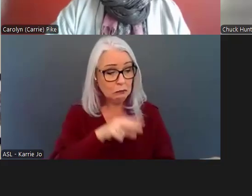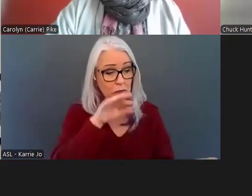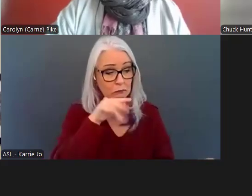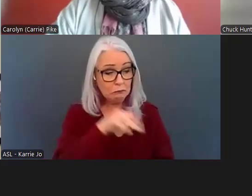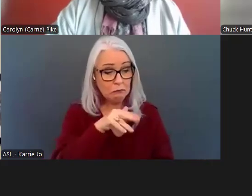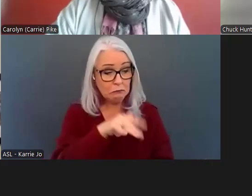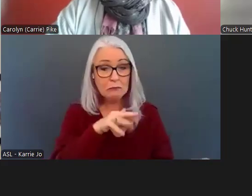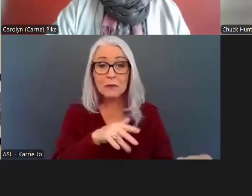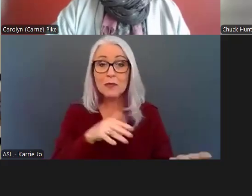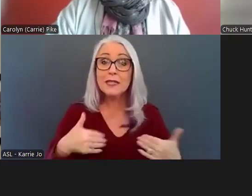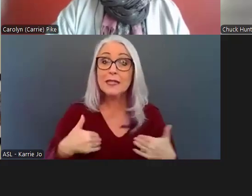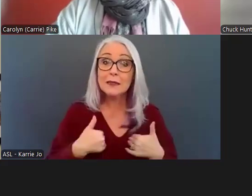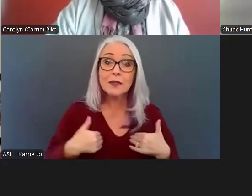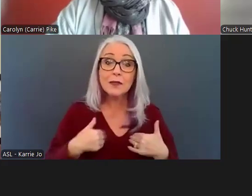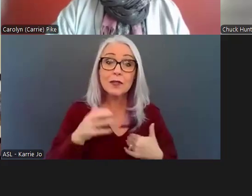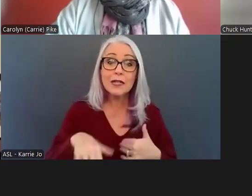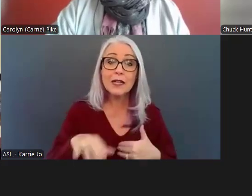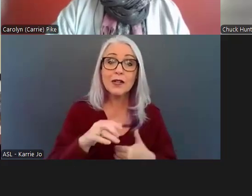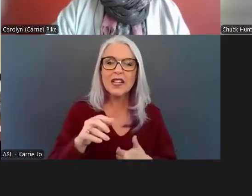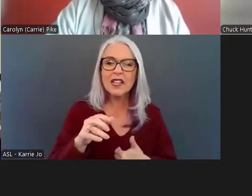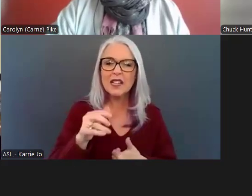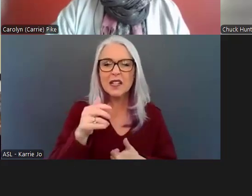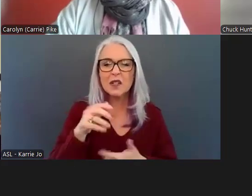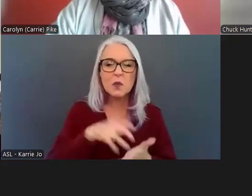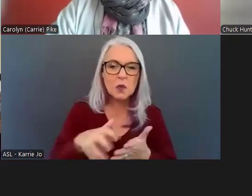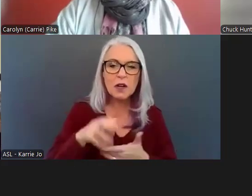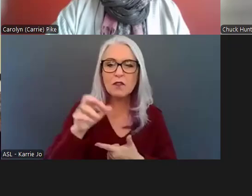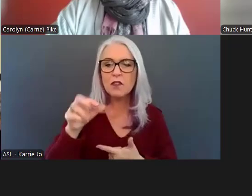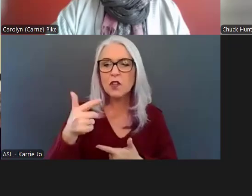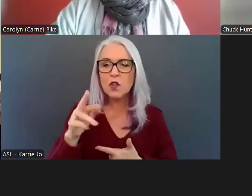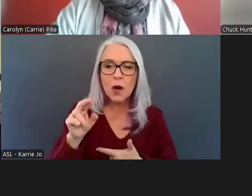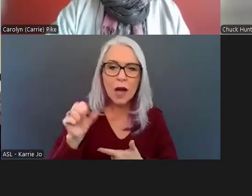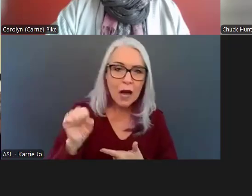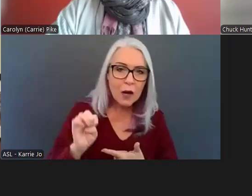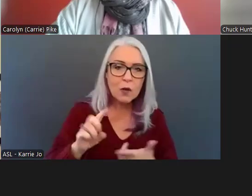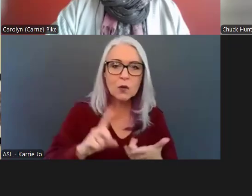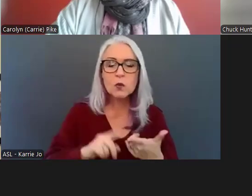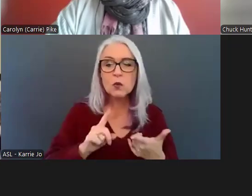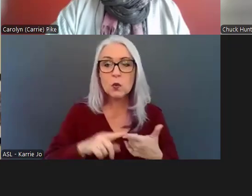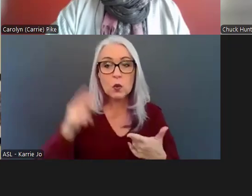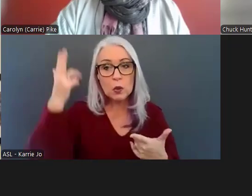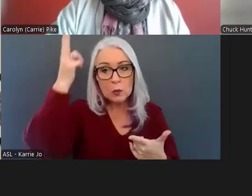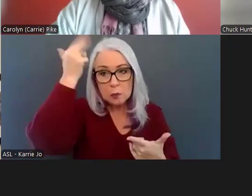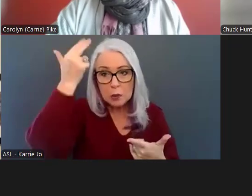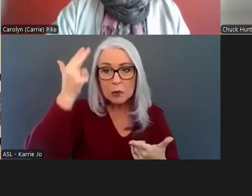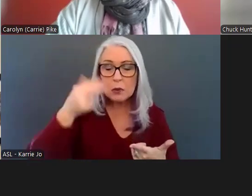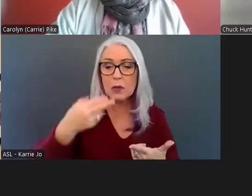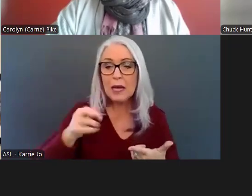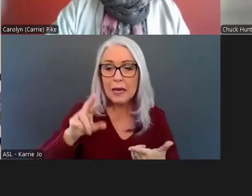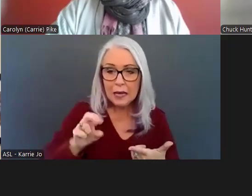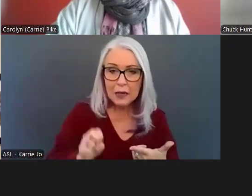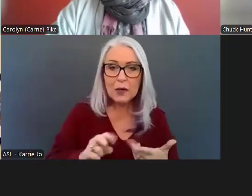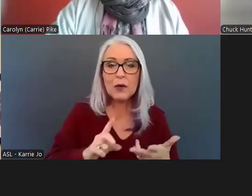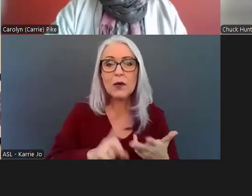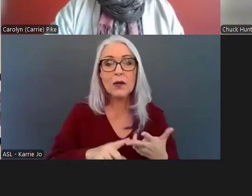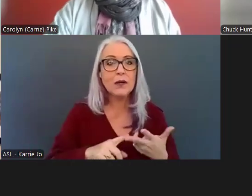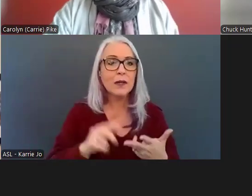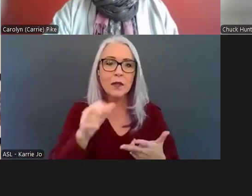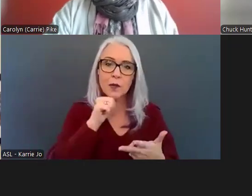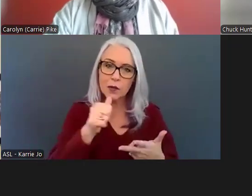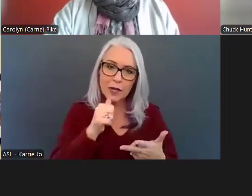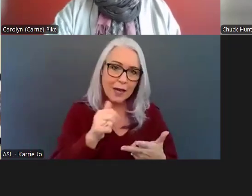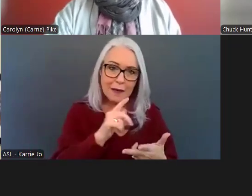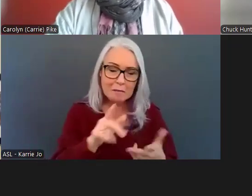species that are camouflaged, so like rough grouse or snowshoe hare, who no longer are subject to high